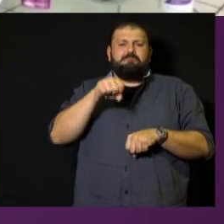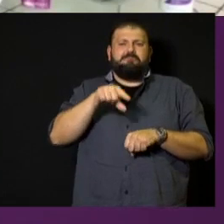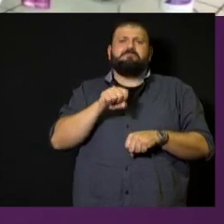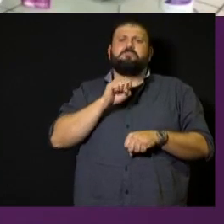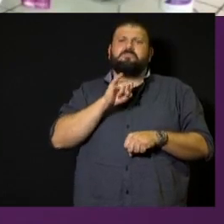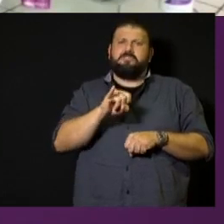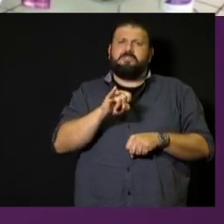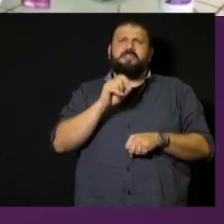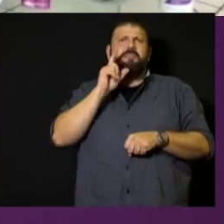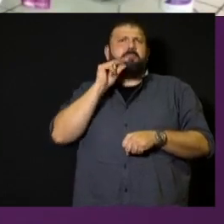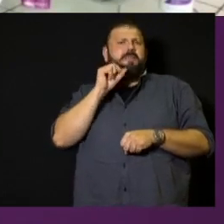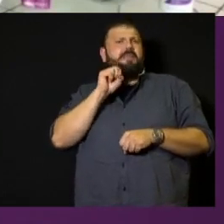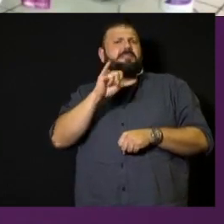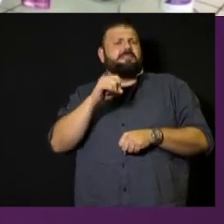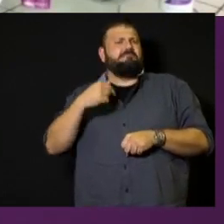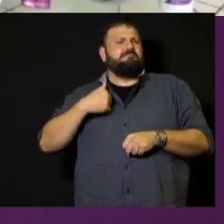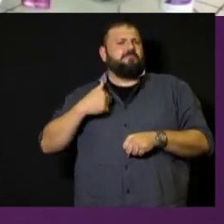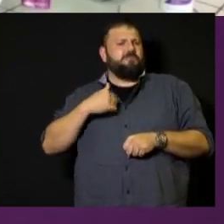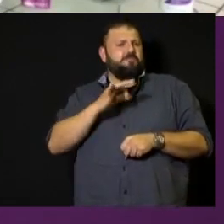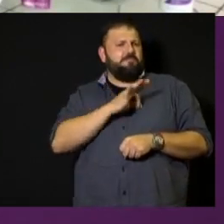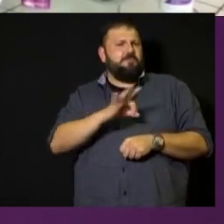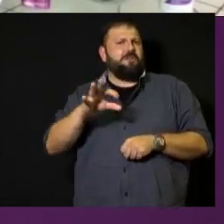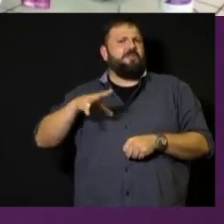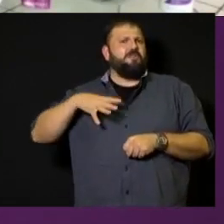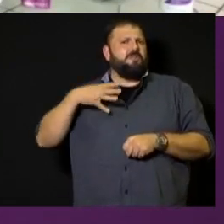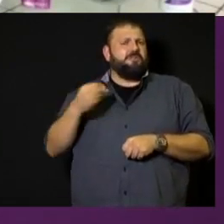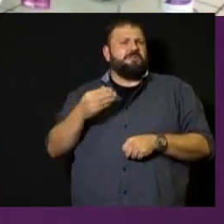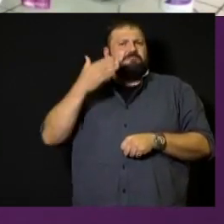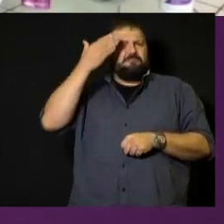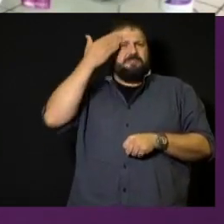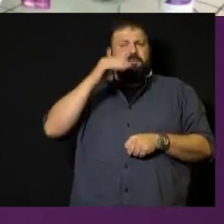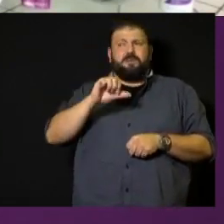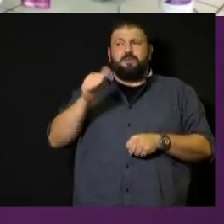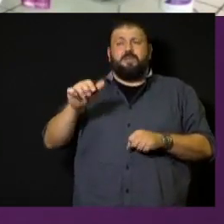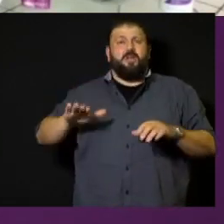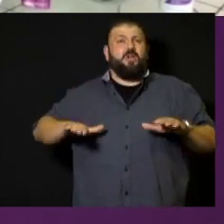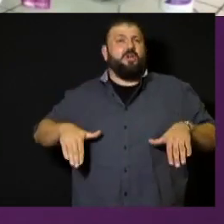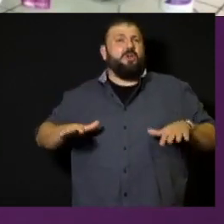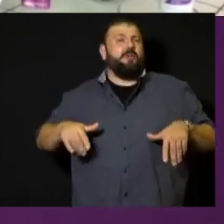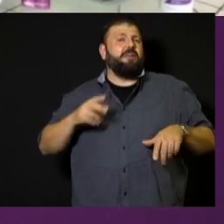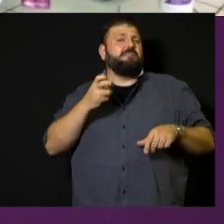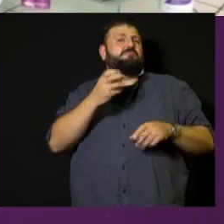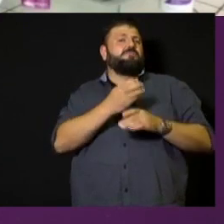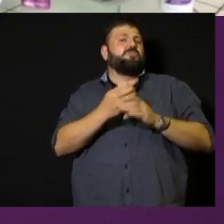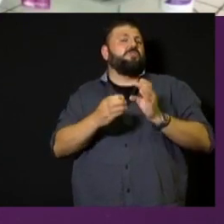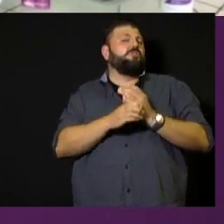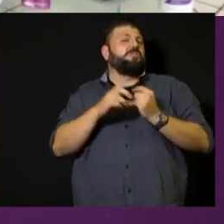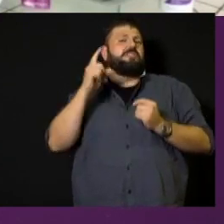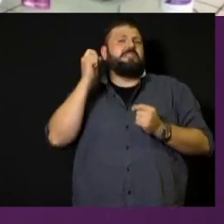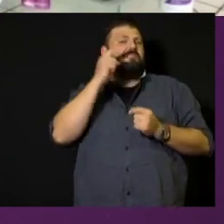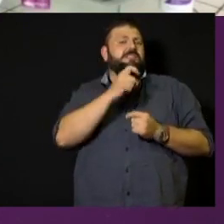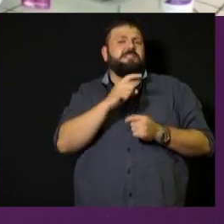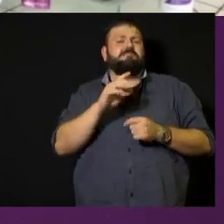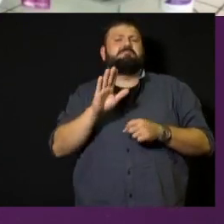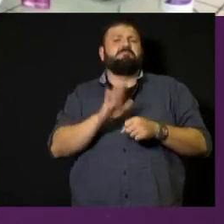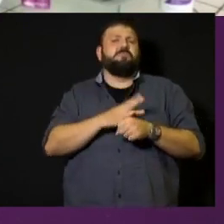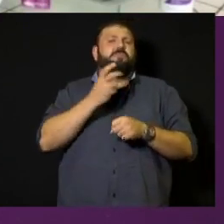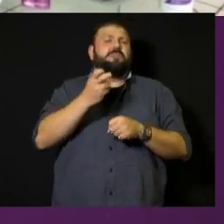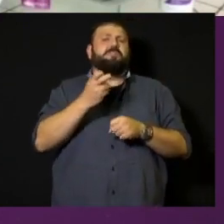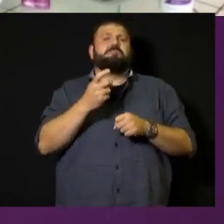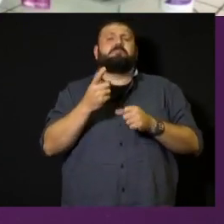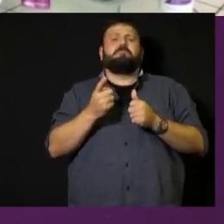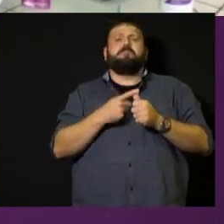other is the same, and cowards, when something is difficult, are the first